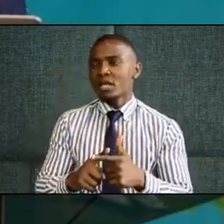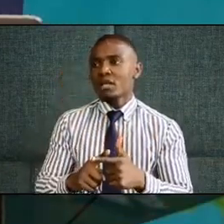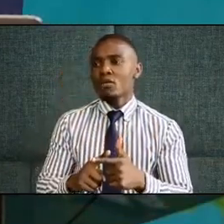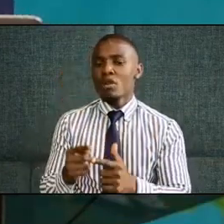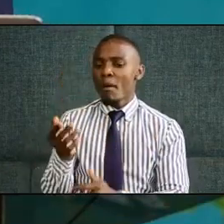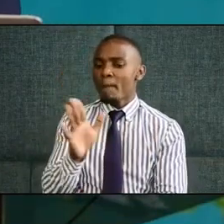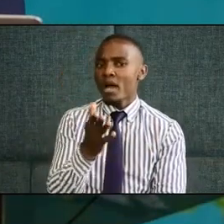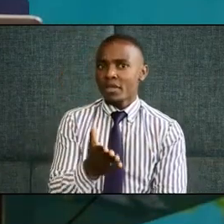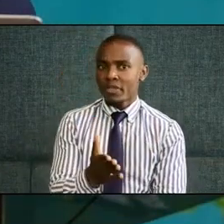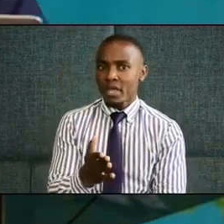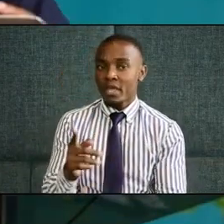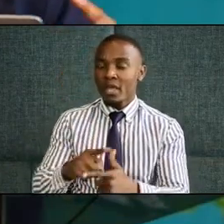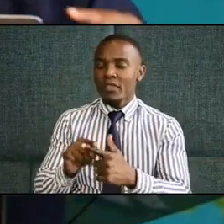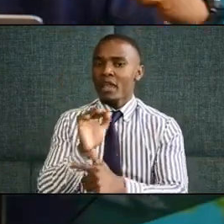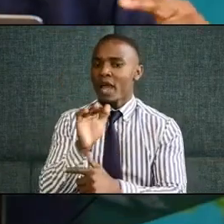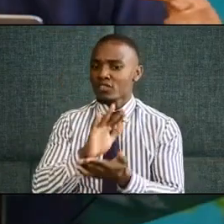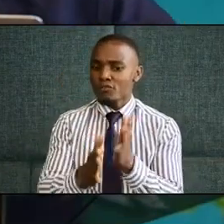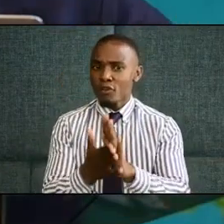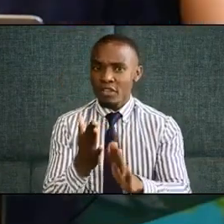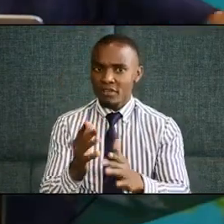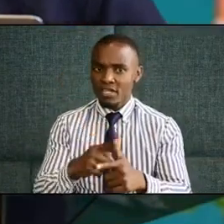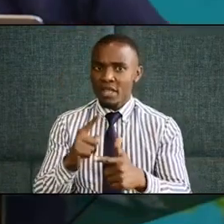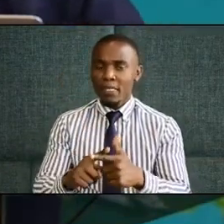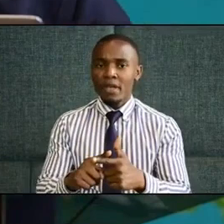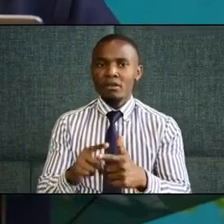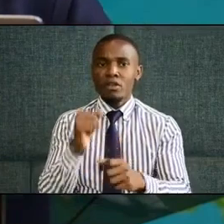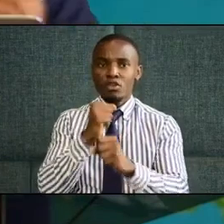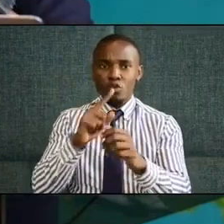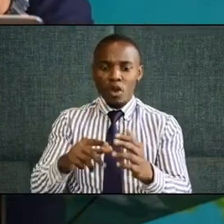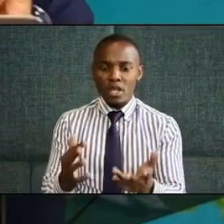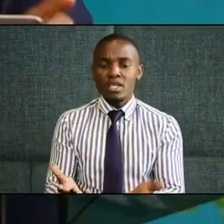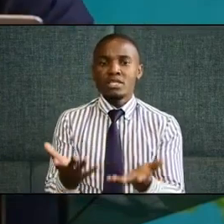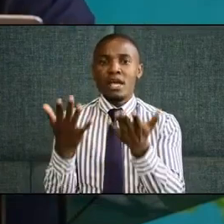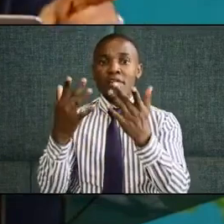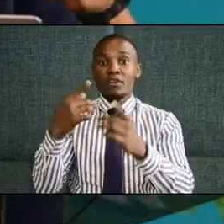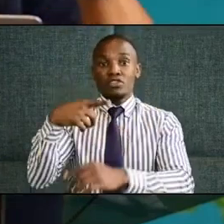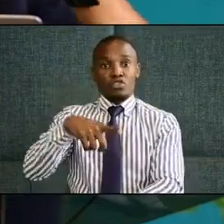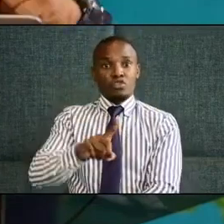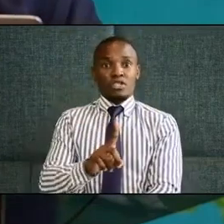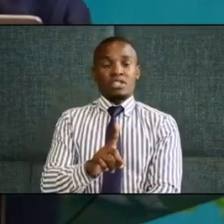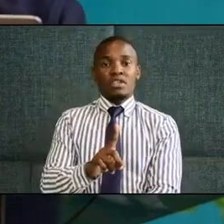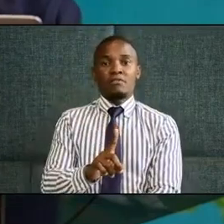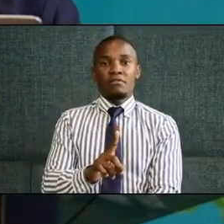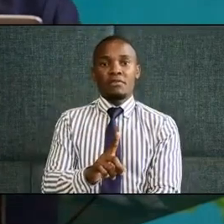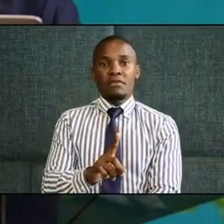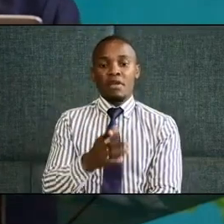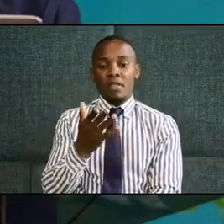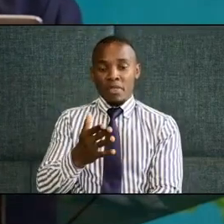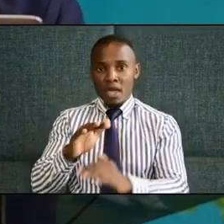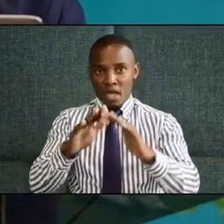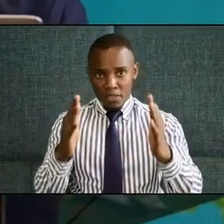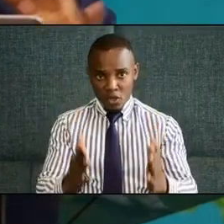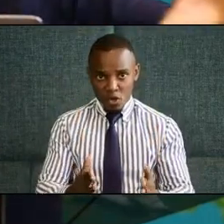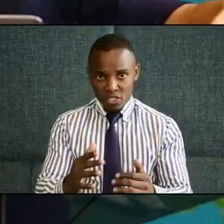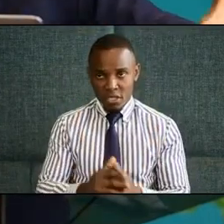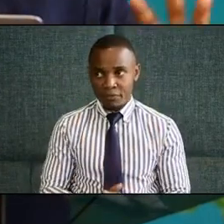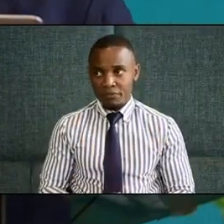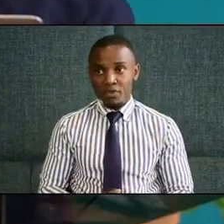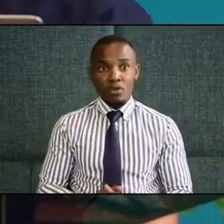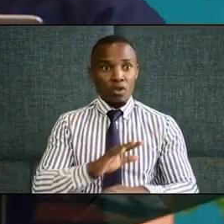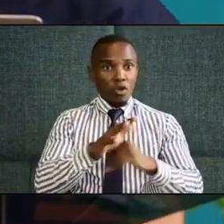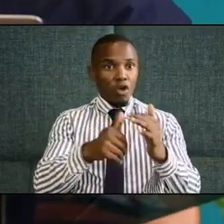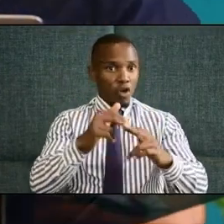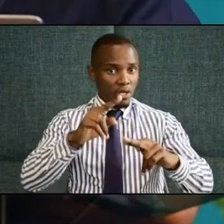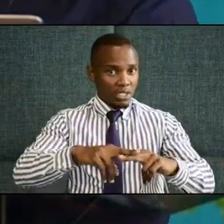altar. Repent and sacrifice yourself to sin at the altar. We'll be